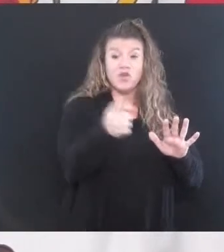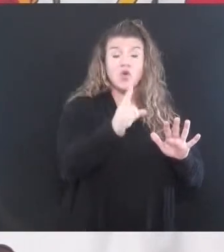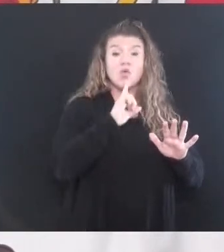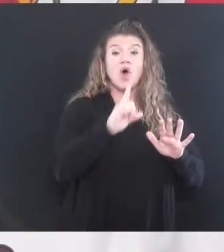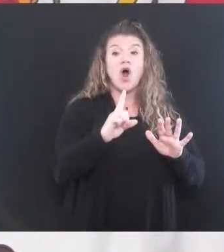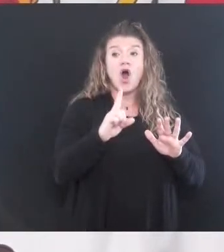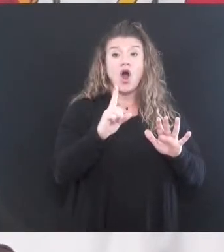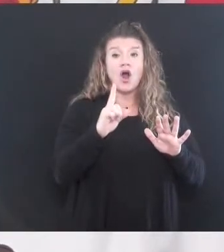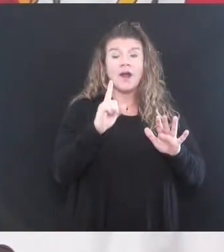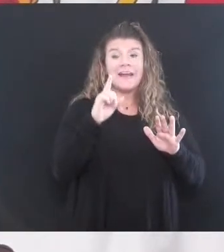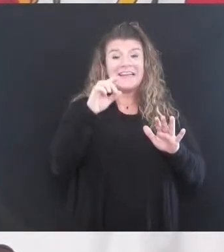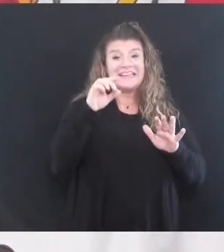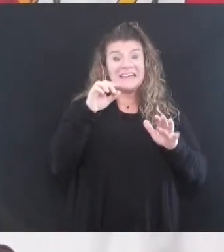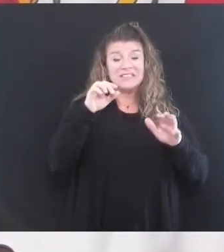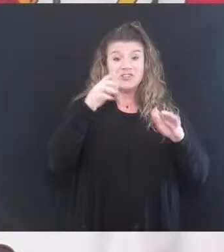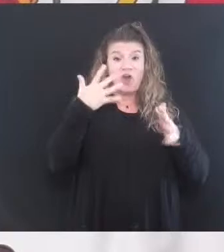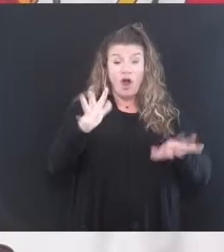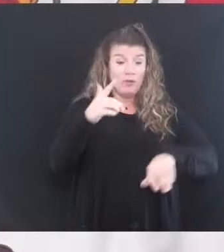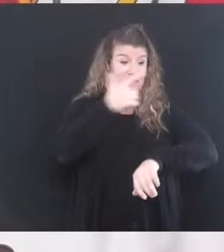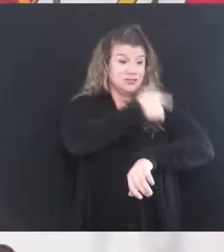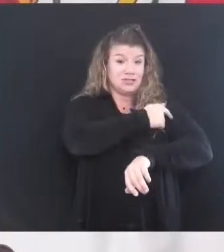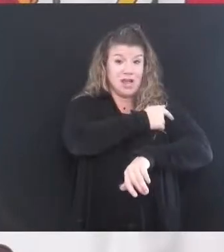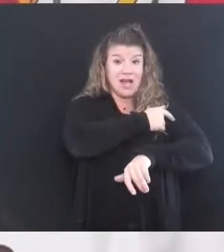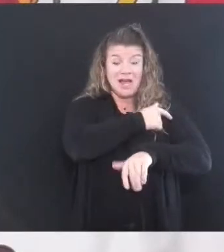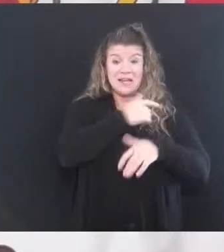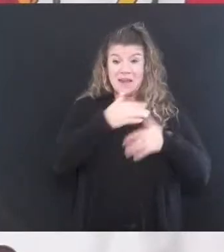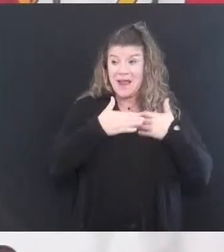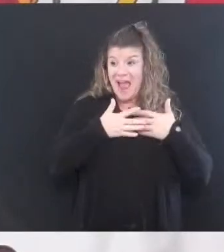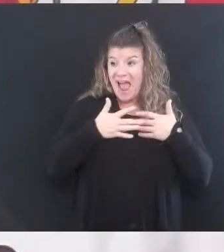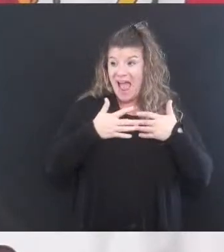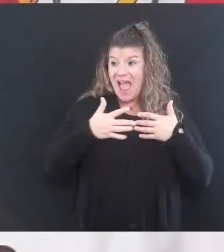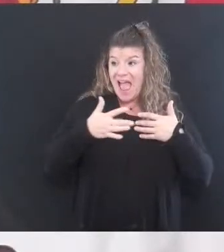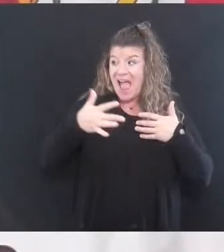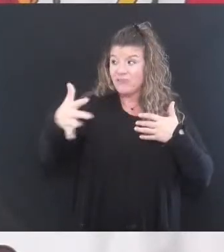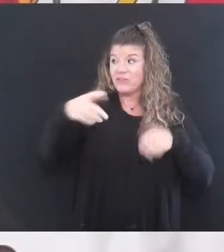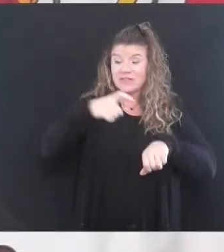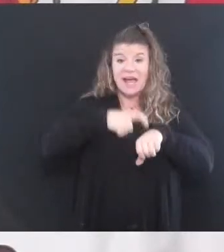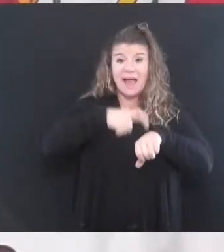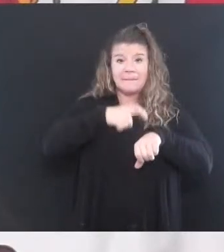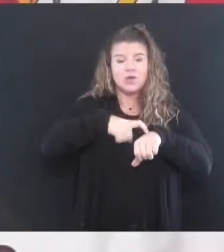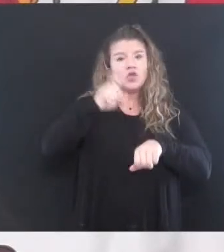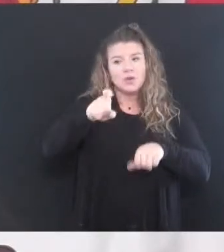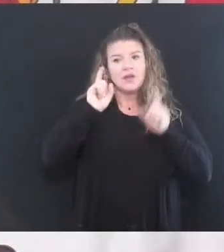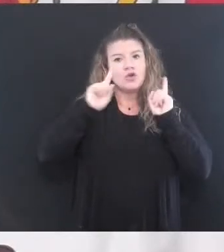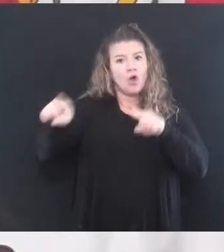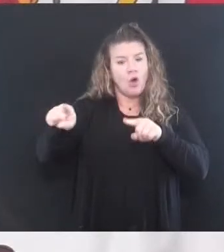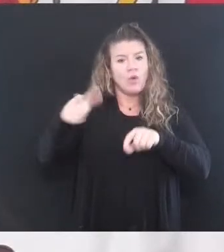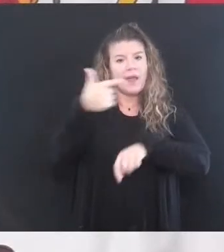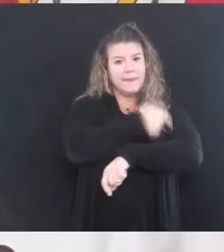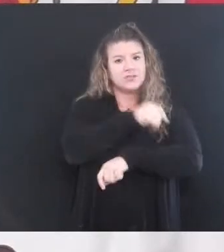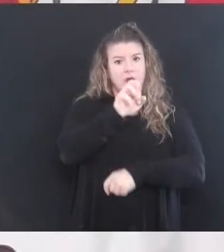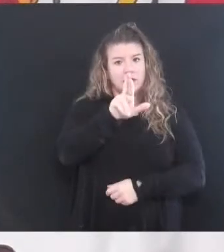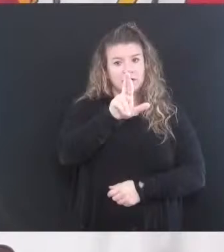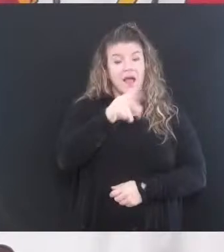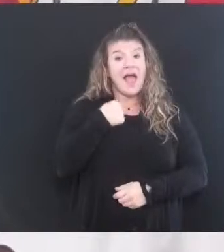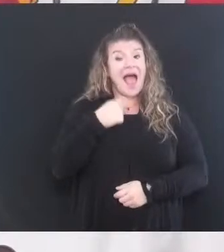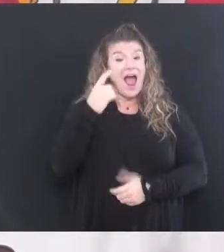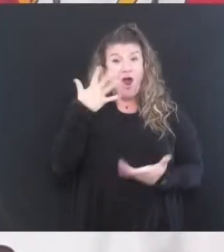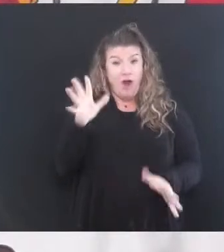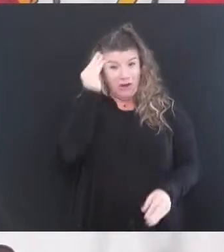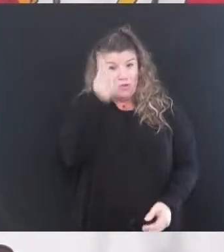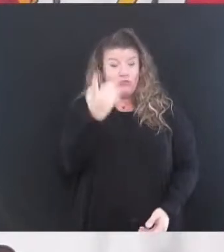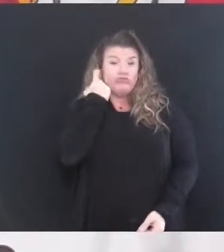outside that window, you really need to go get a booster shot. I told you about my meeting with the Johns Hopkins